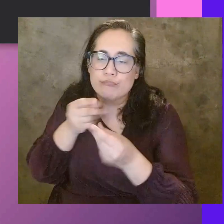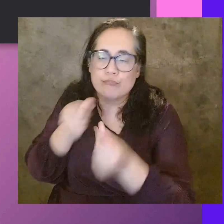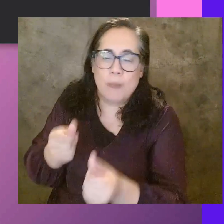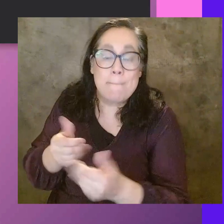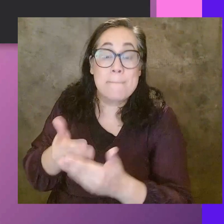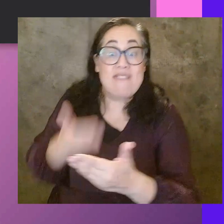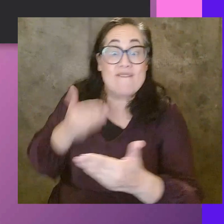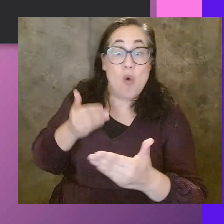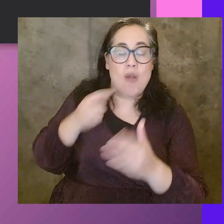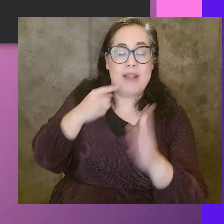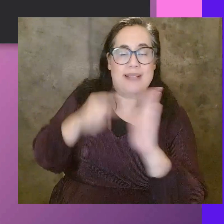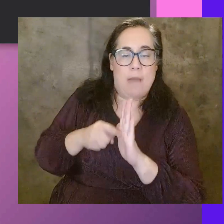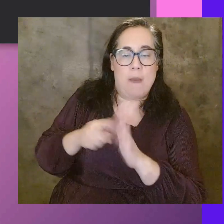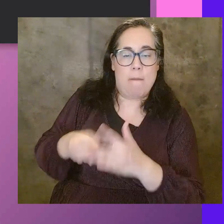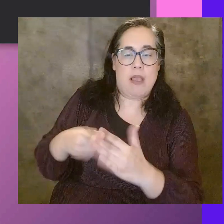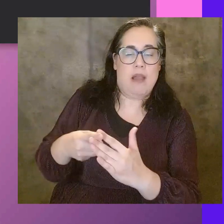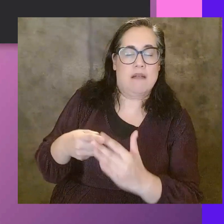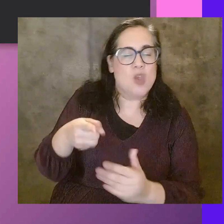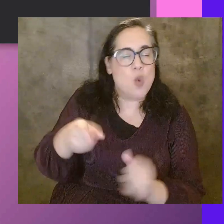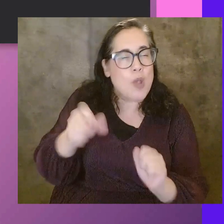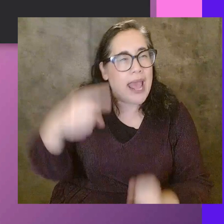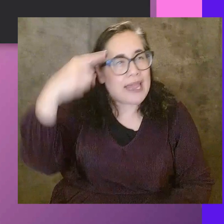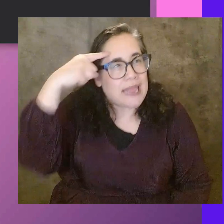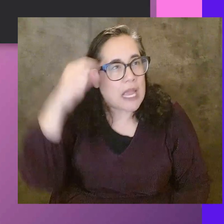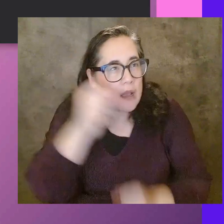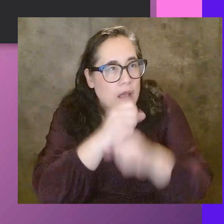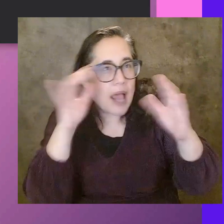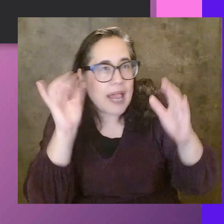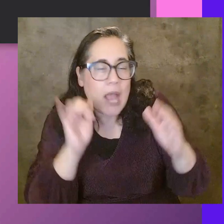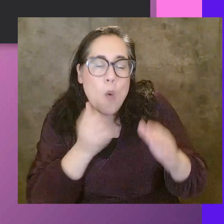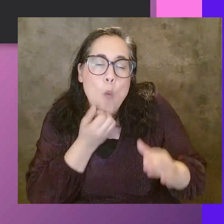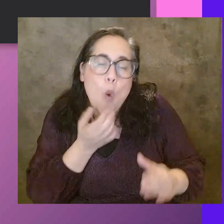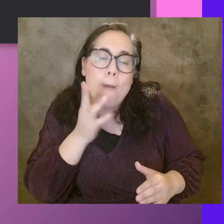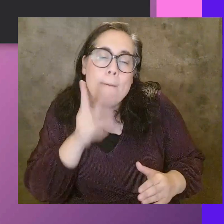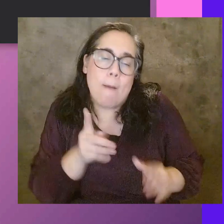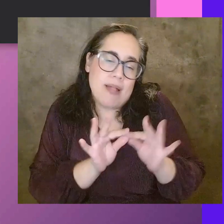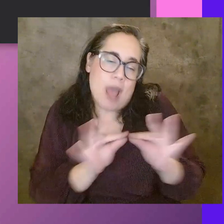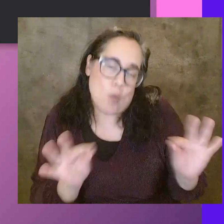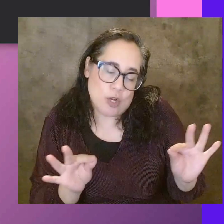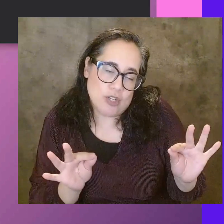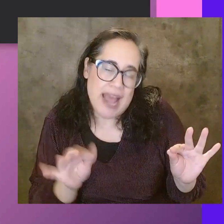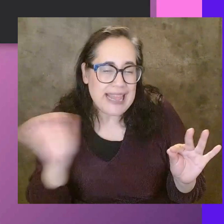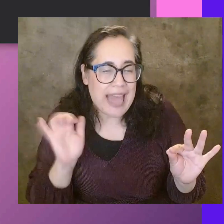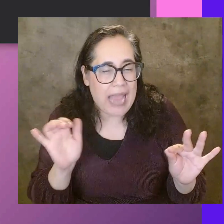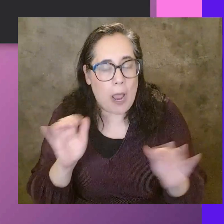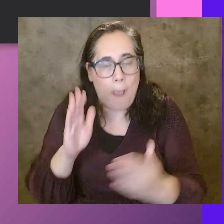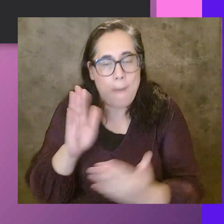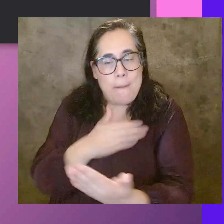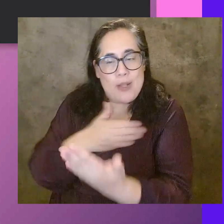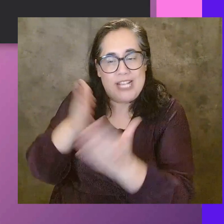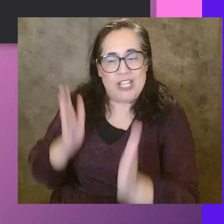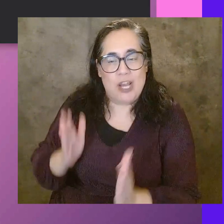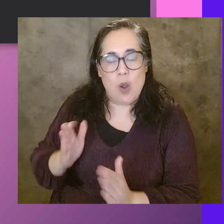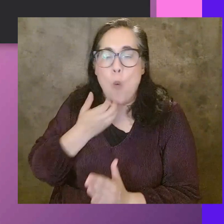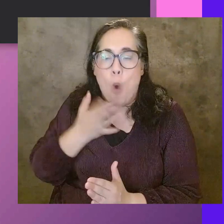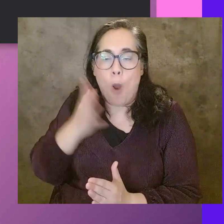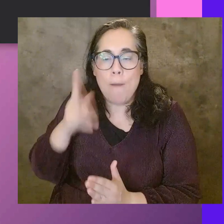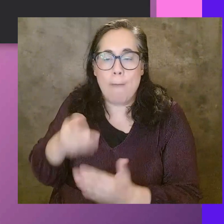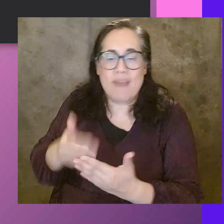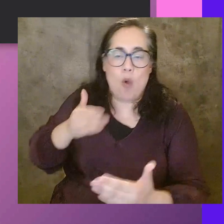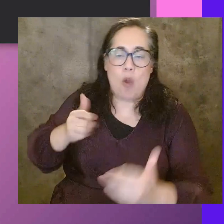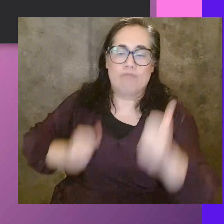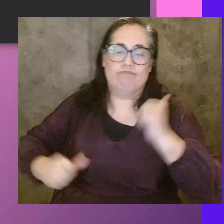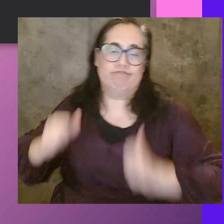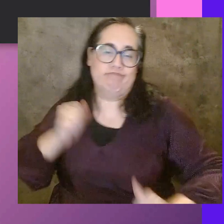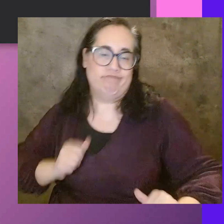language before the assignment begins. You could think of it as warming up the language. like a musician warms